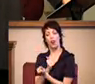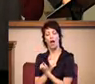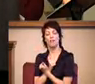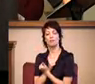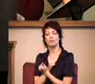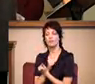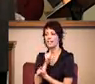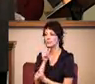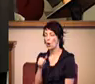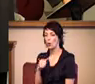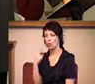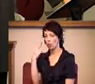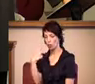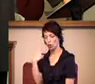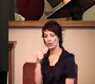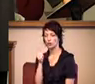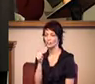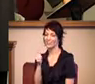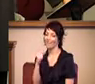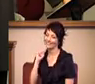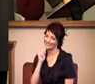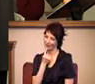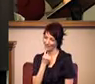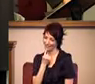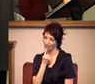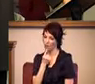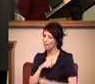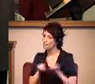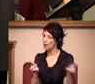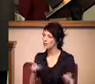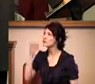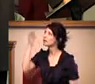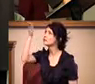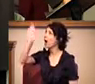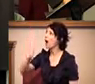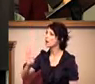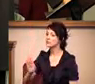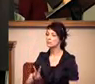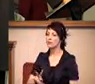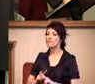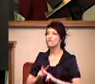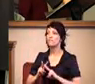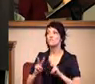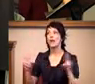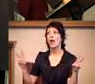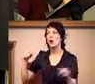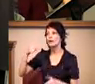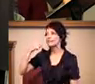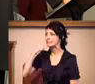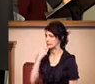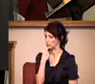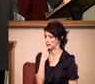take yourself seriously. But take God very seriously.